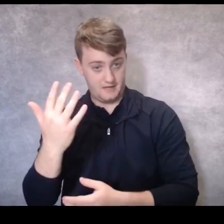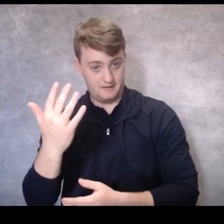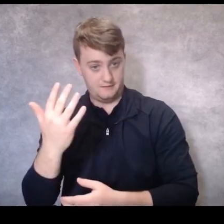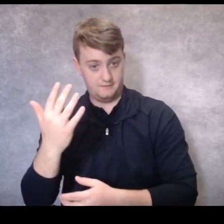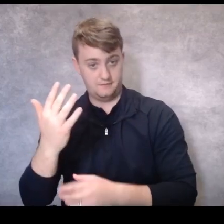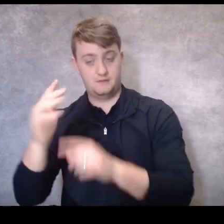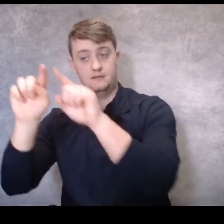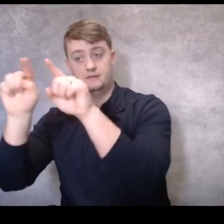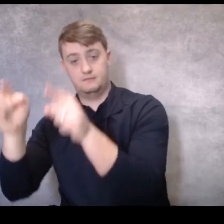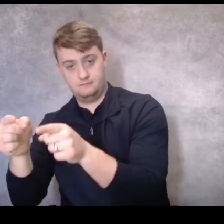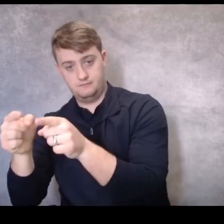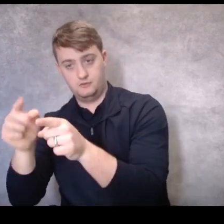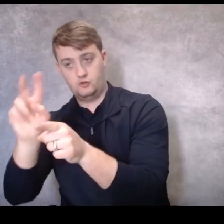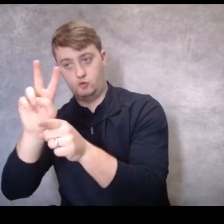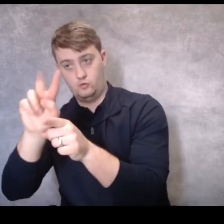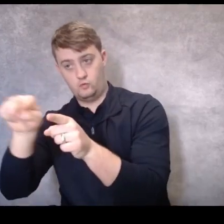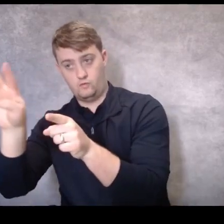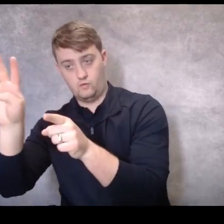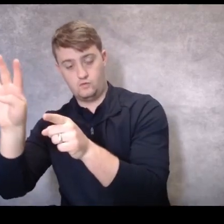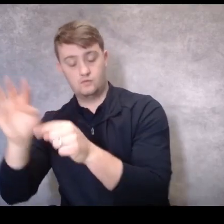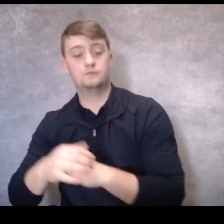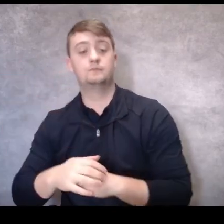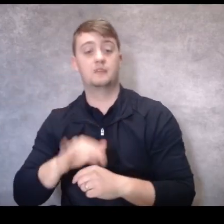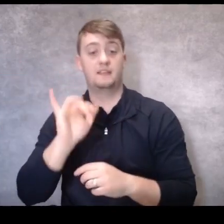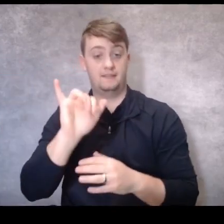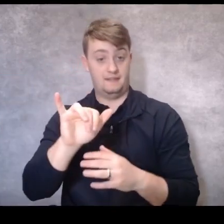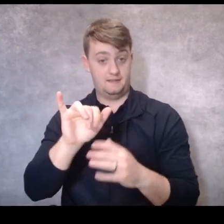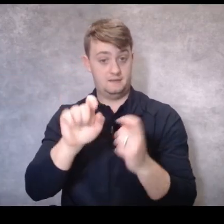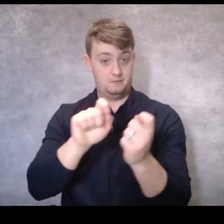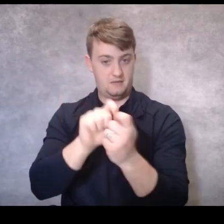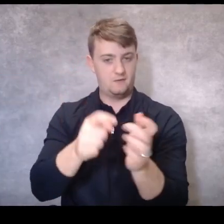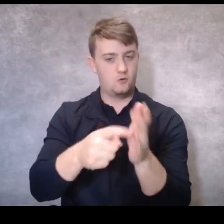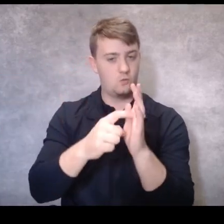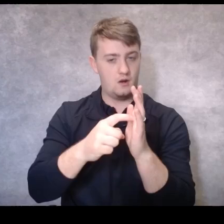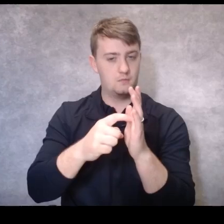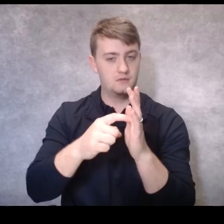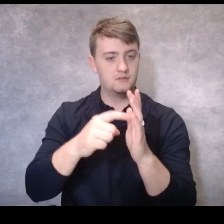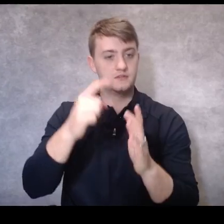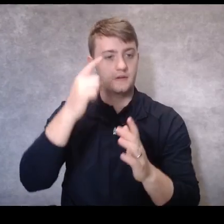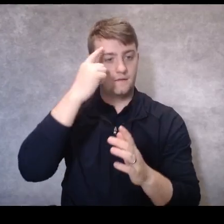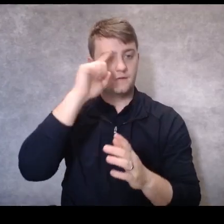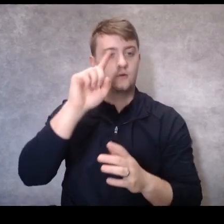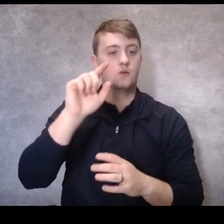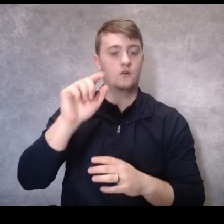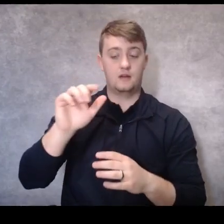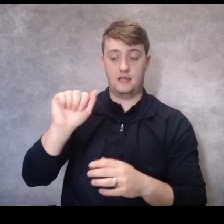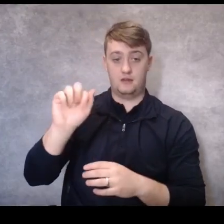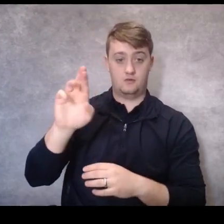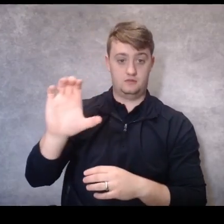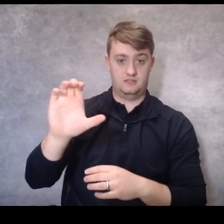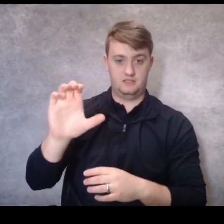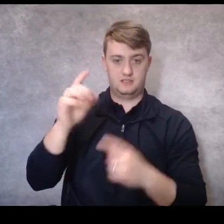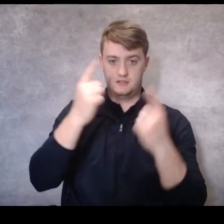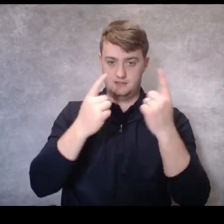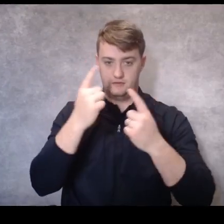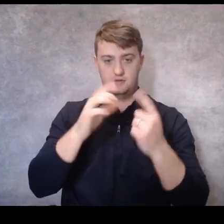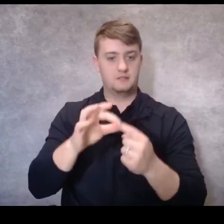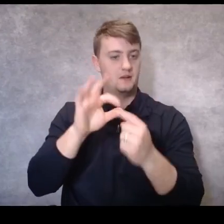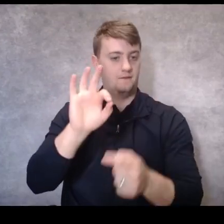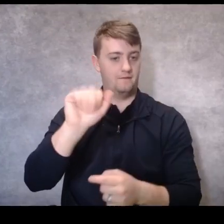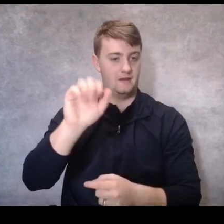5, subsections 2 through 4, which specifies requirements for the ARC's consideration of special